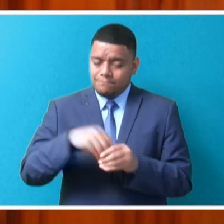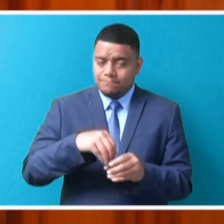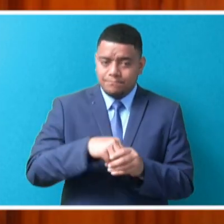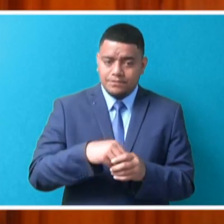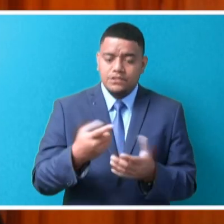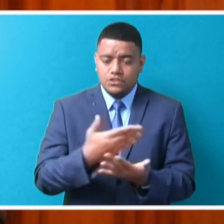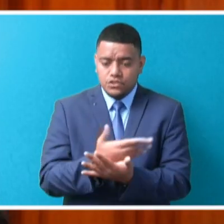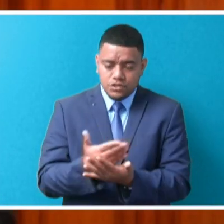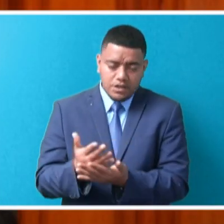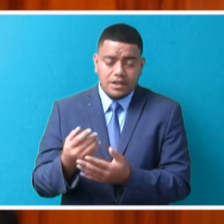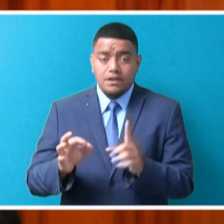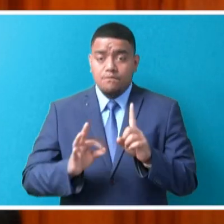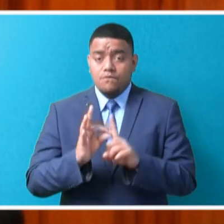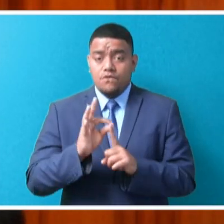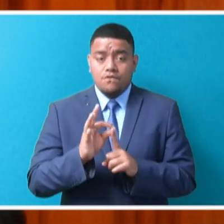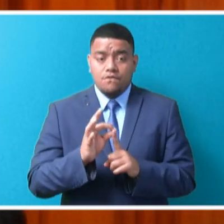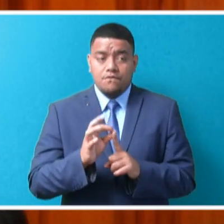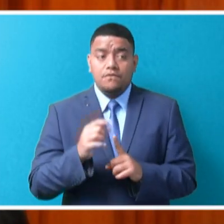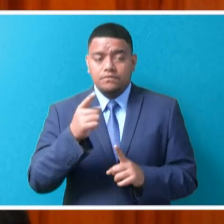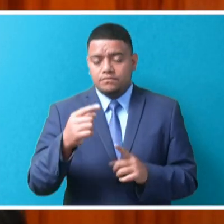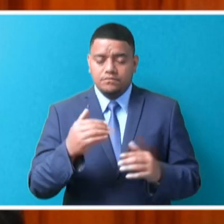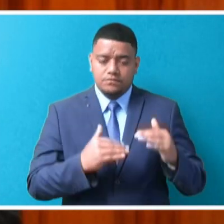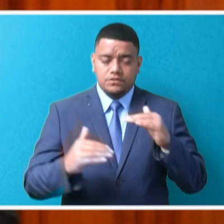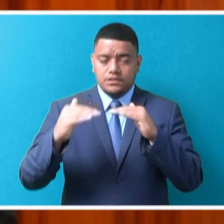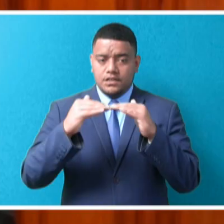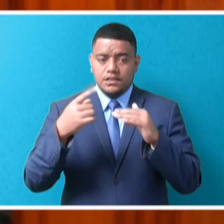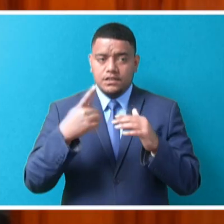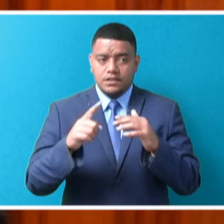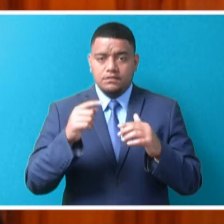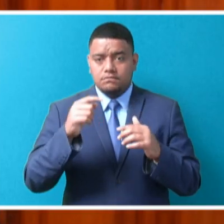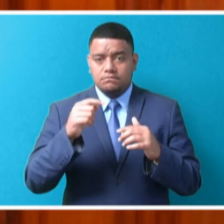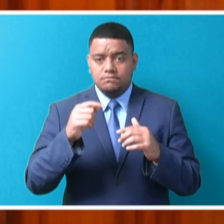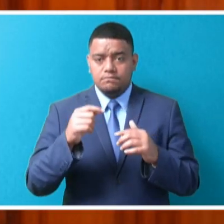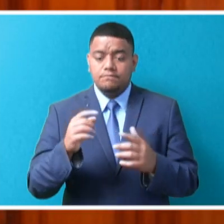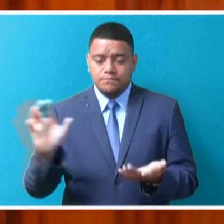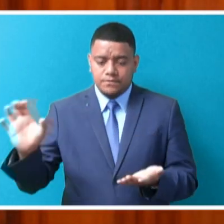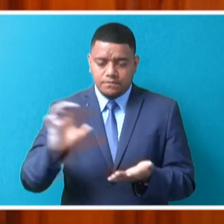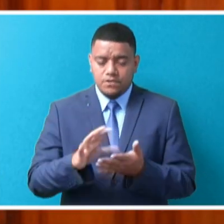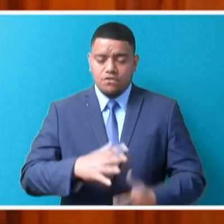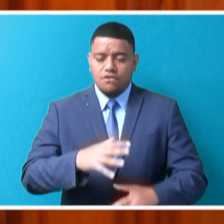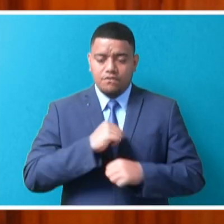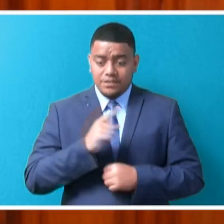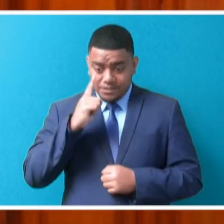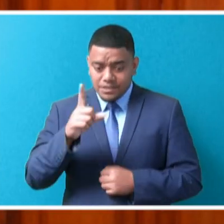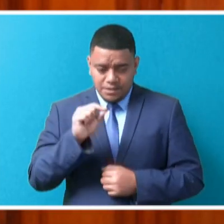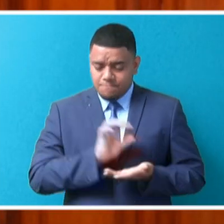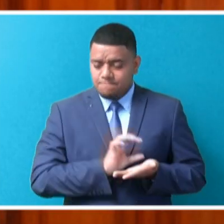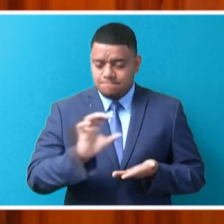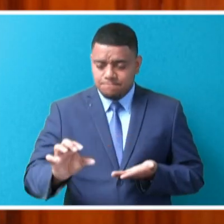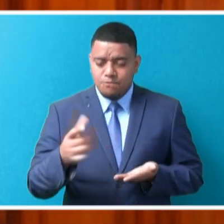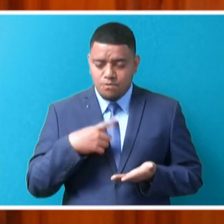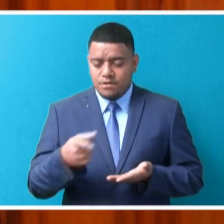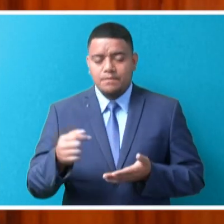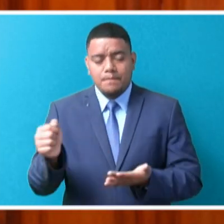mechanisms, improved corporate governance standards, enhanced investor confidence through clear operational and reporting